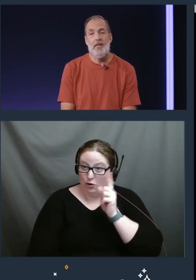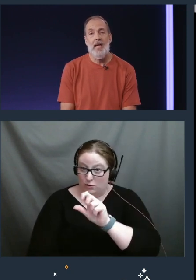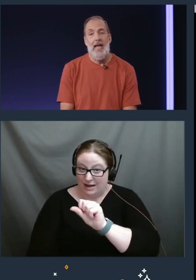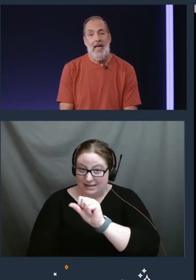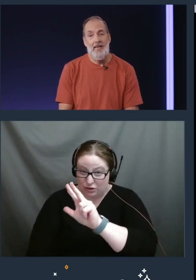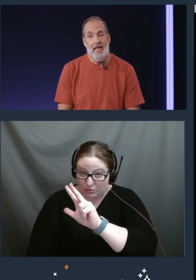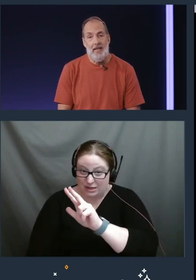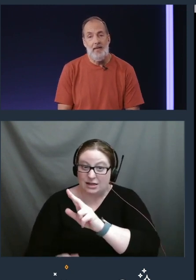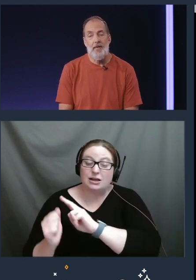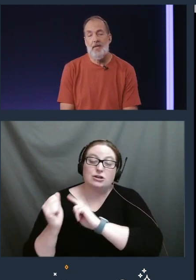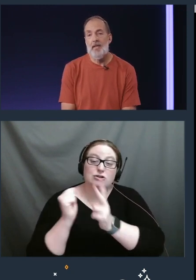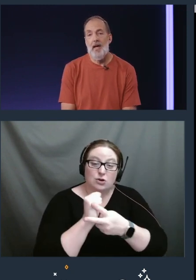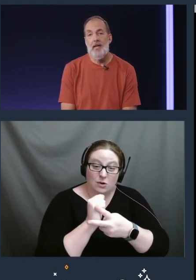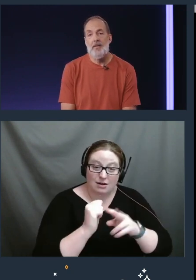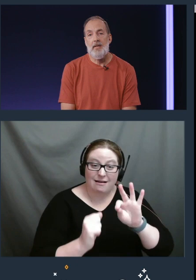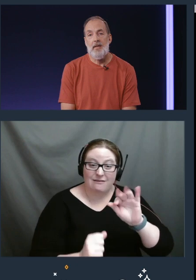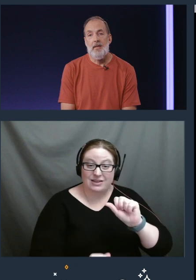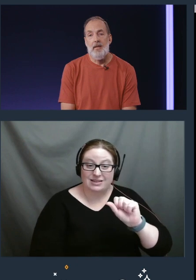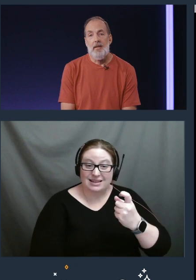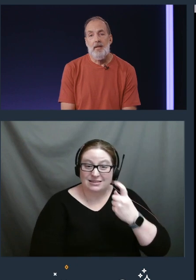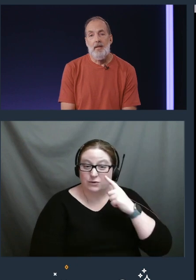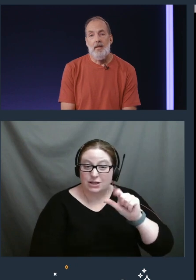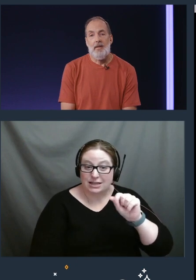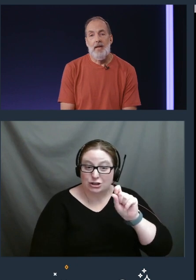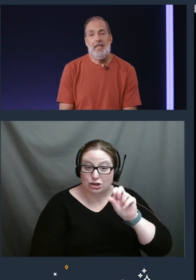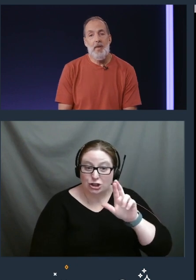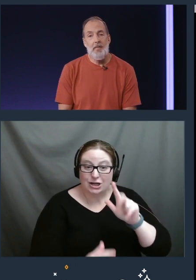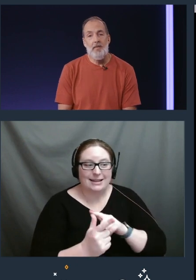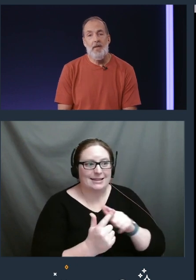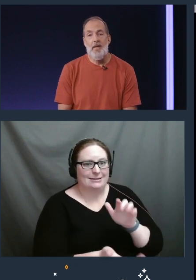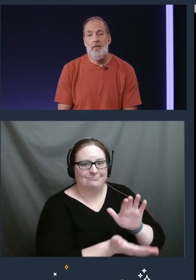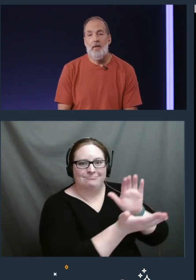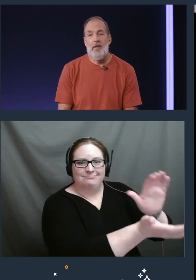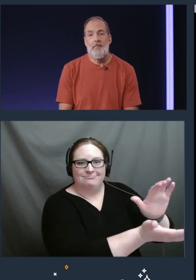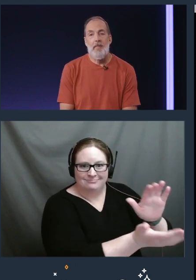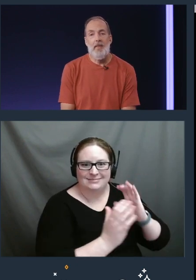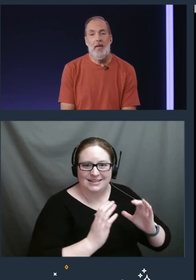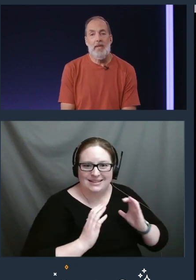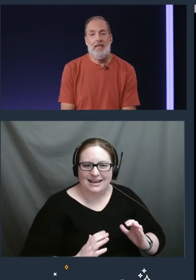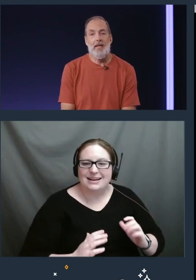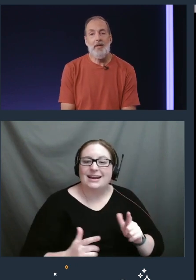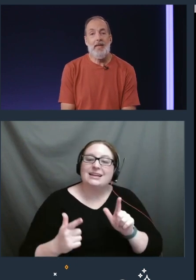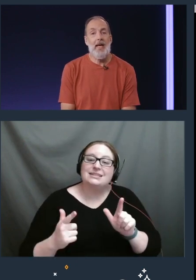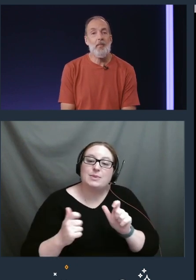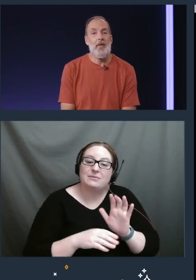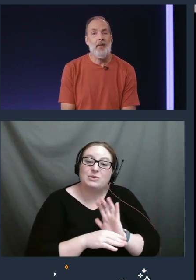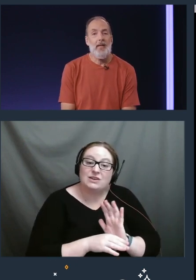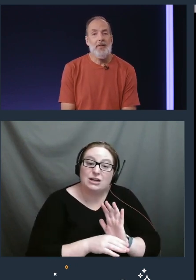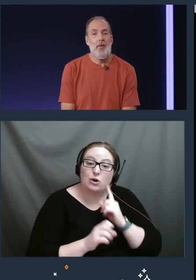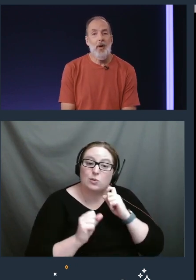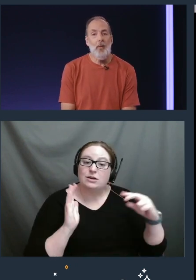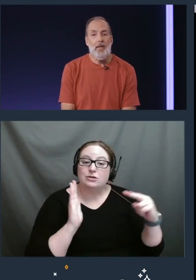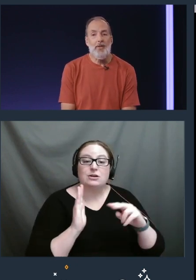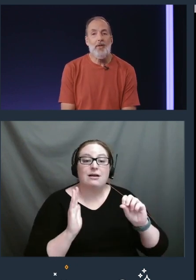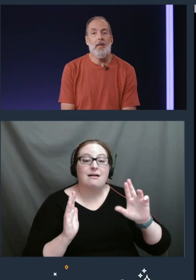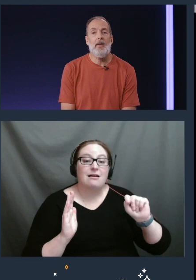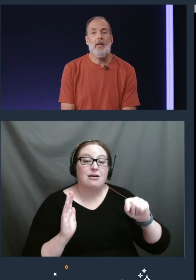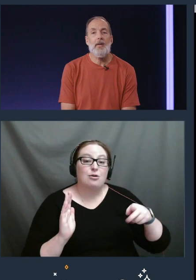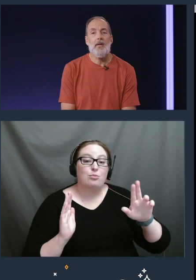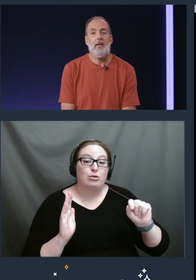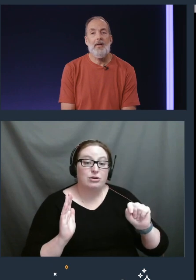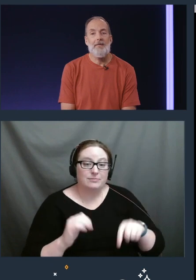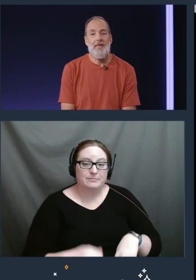for Lustre, and then deliver it to the clients. I sped up the video, and we could take a look at the output. So it only